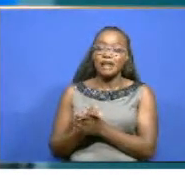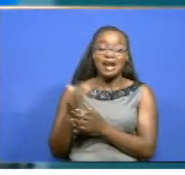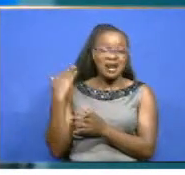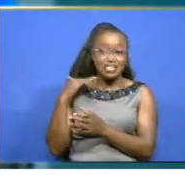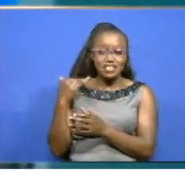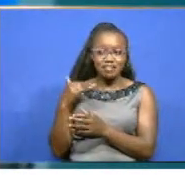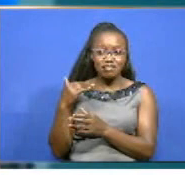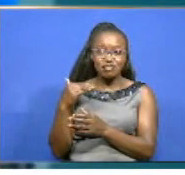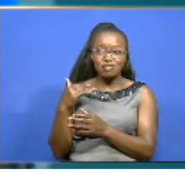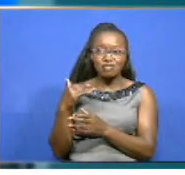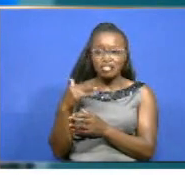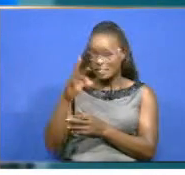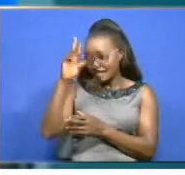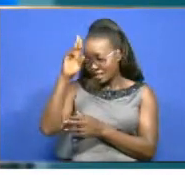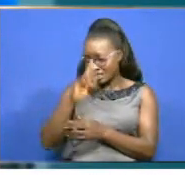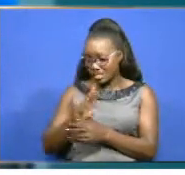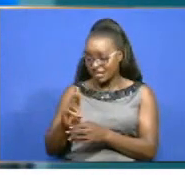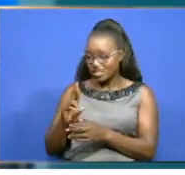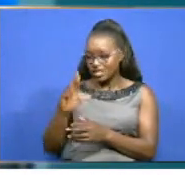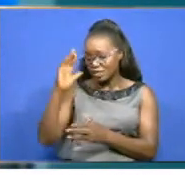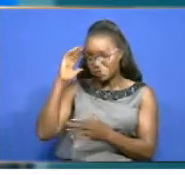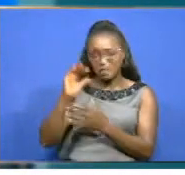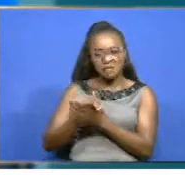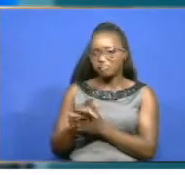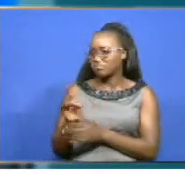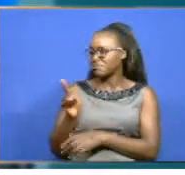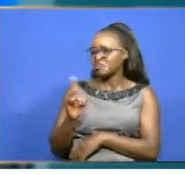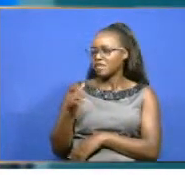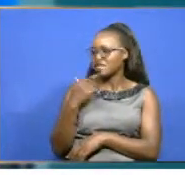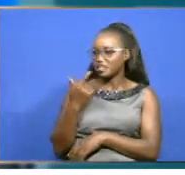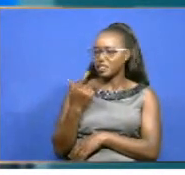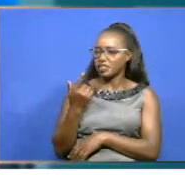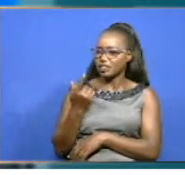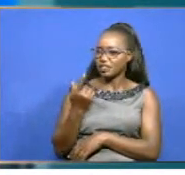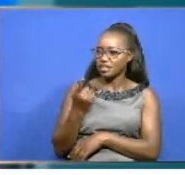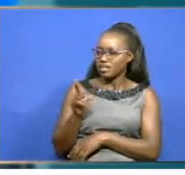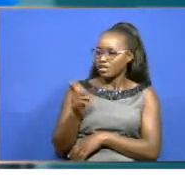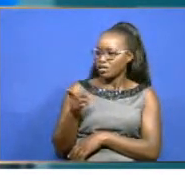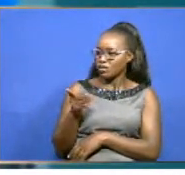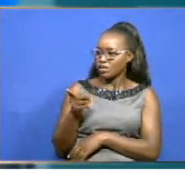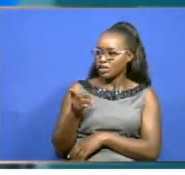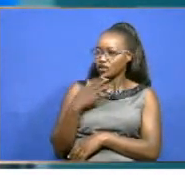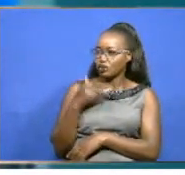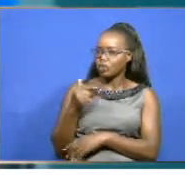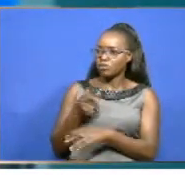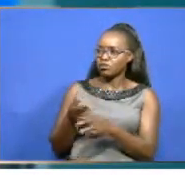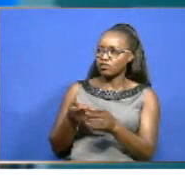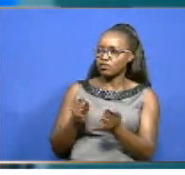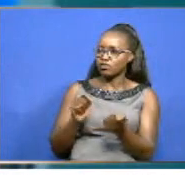look into your religious perspective, will not be looking and saying that Safin wants to come and